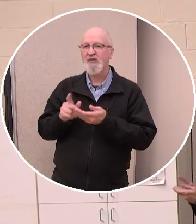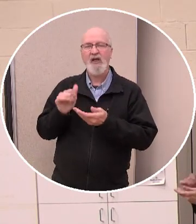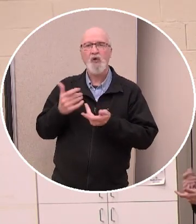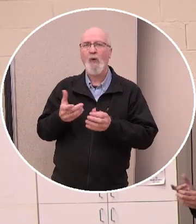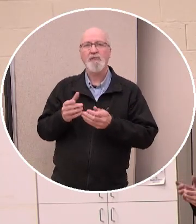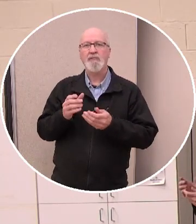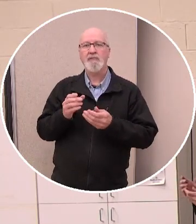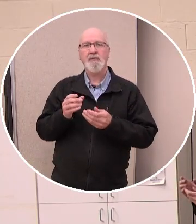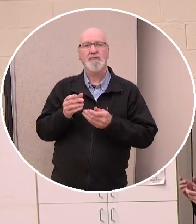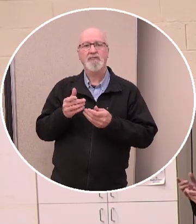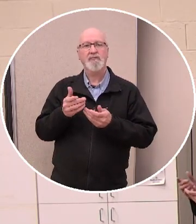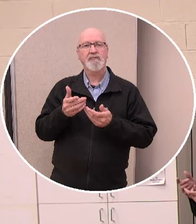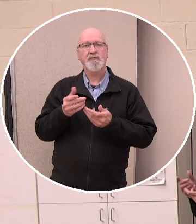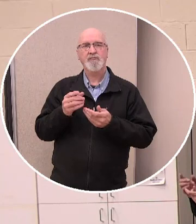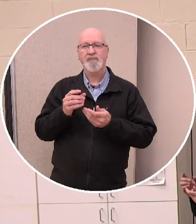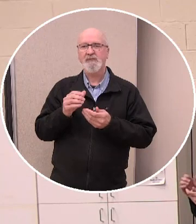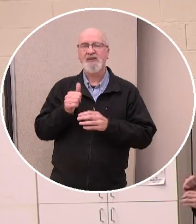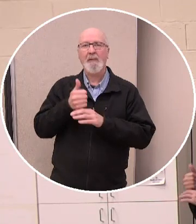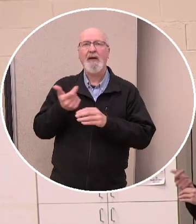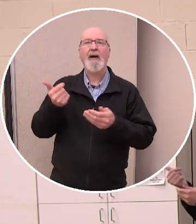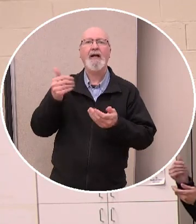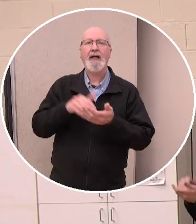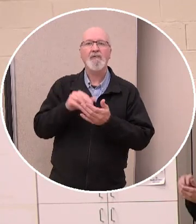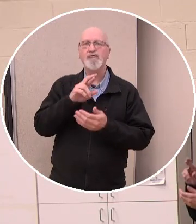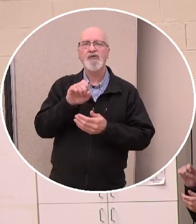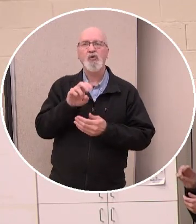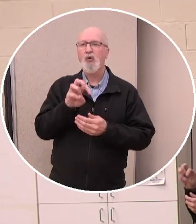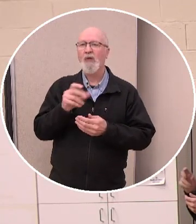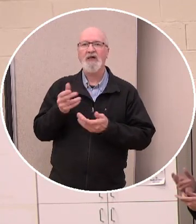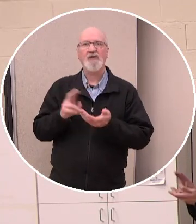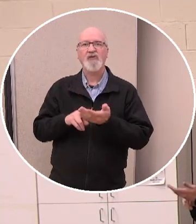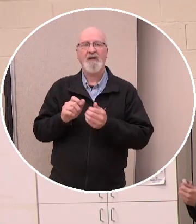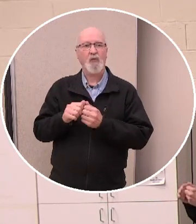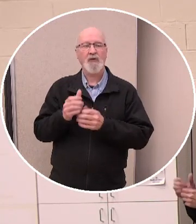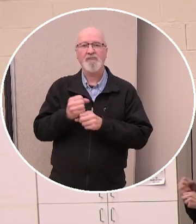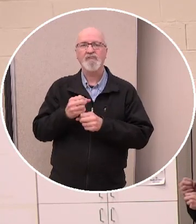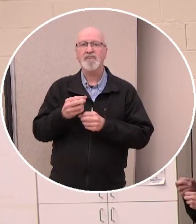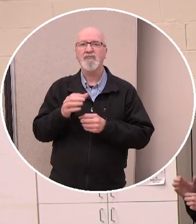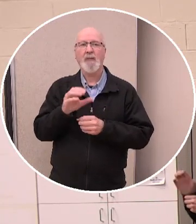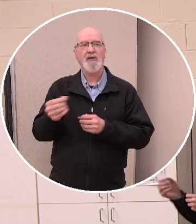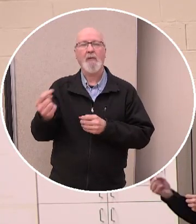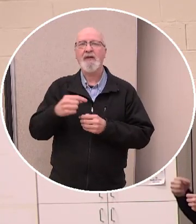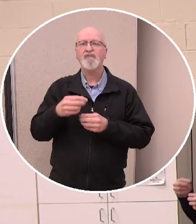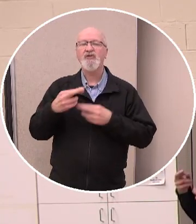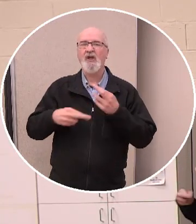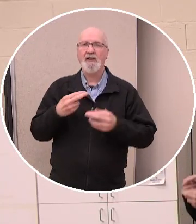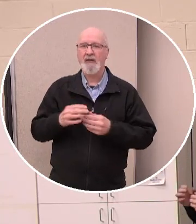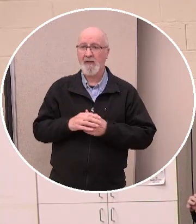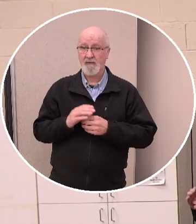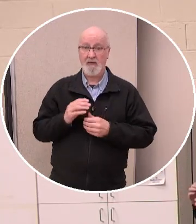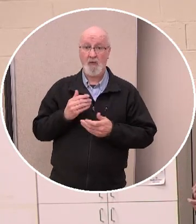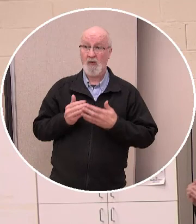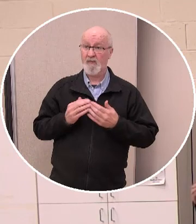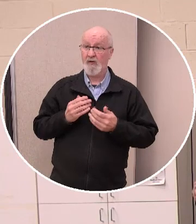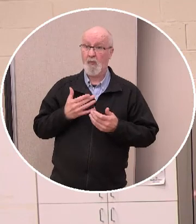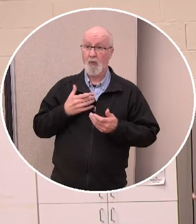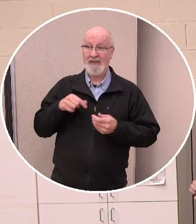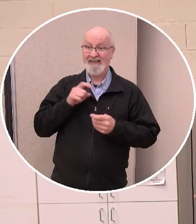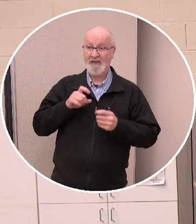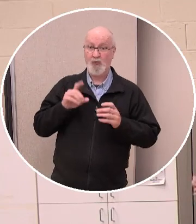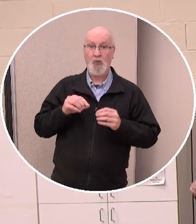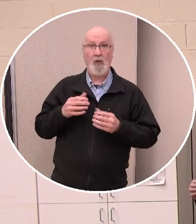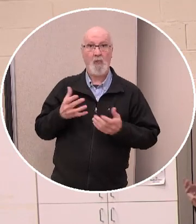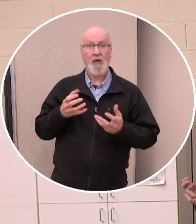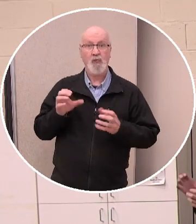recycling. But we're fully, whichever ones that they would like to enter into, we're willing to do. But Terry, go